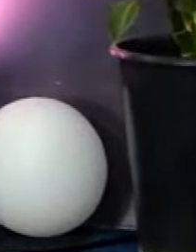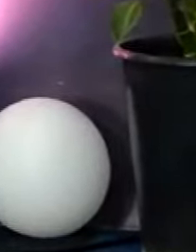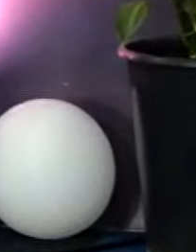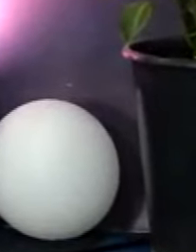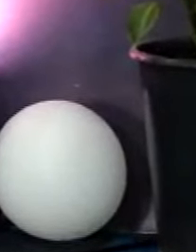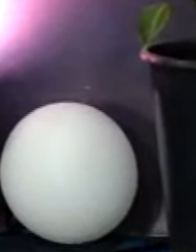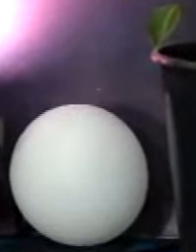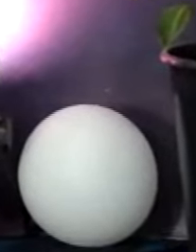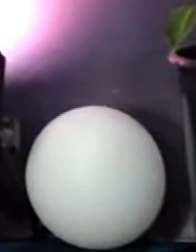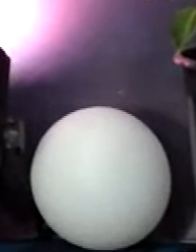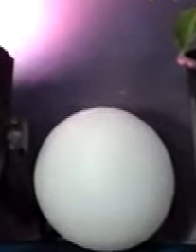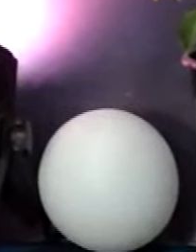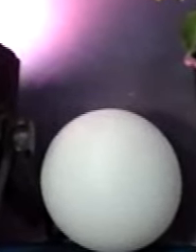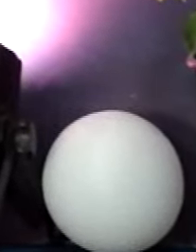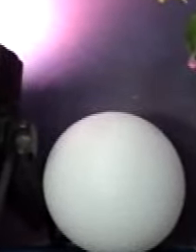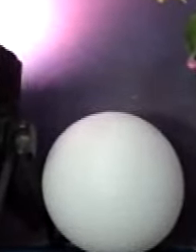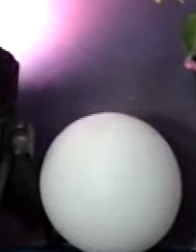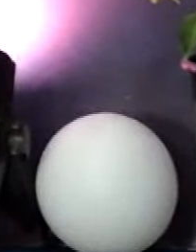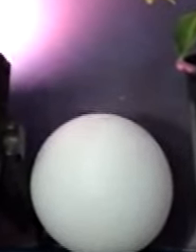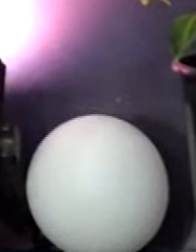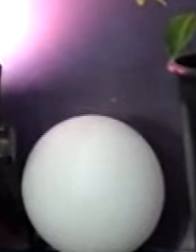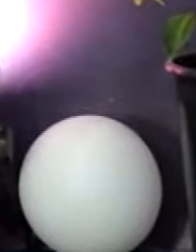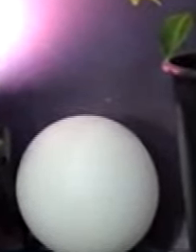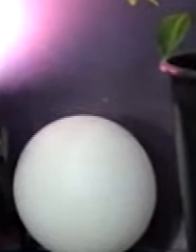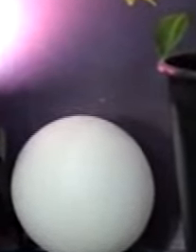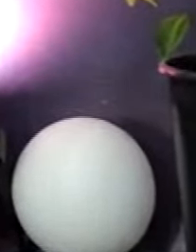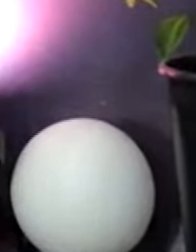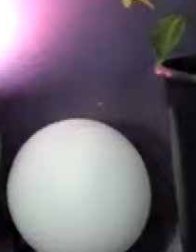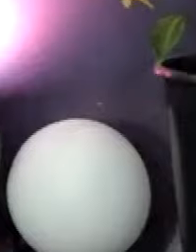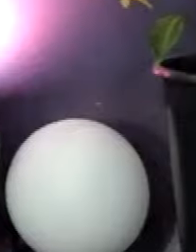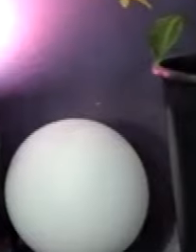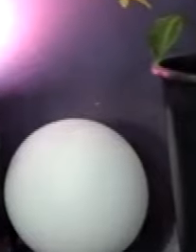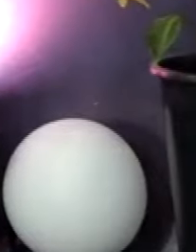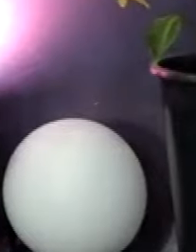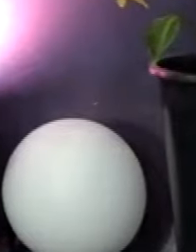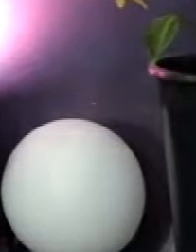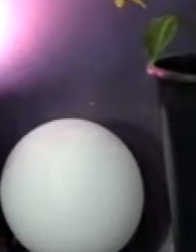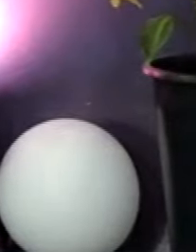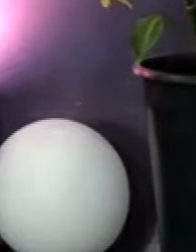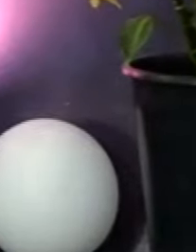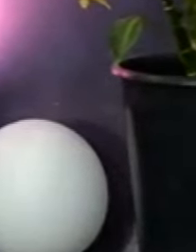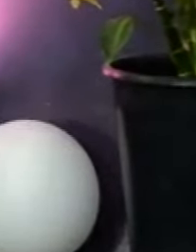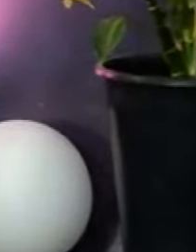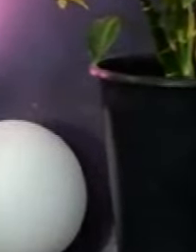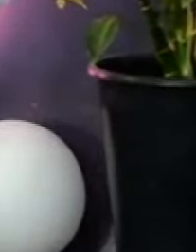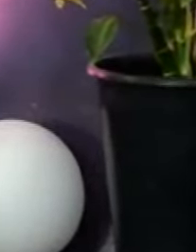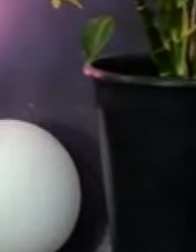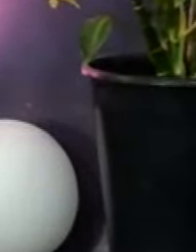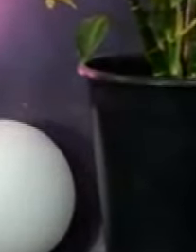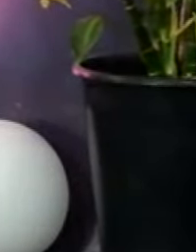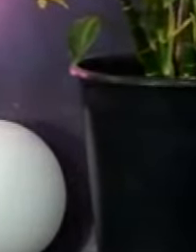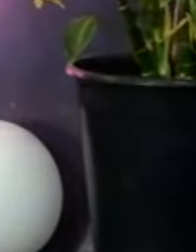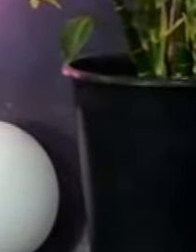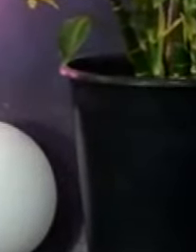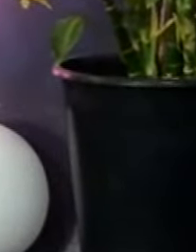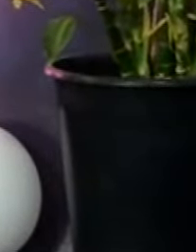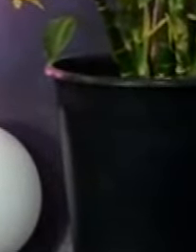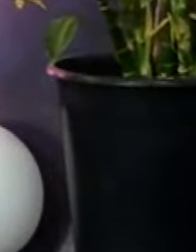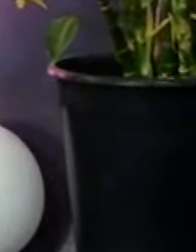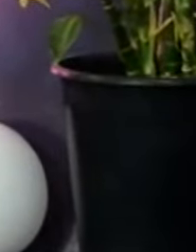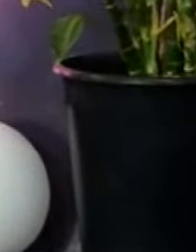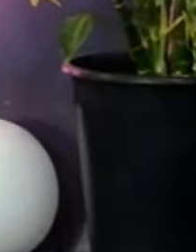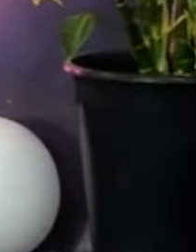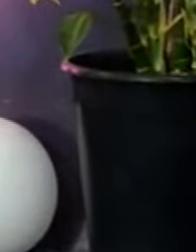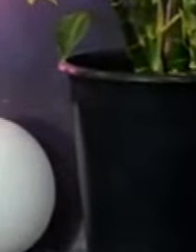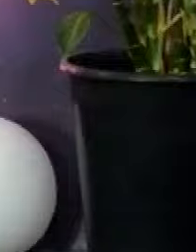Ellen G. White, still young, still recovering from the awe of her first vision, is about to